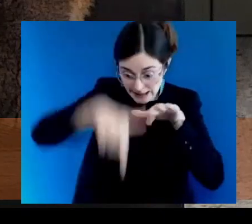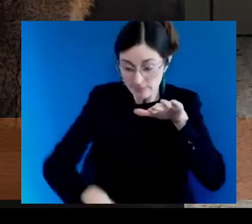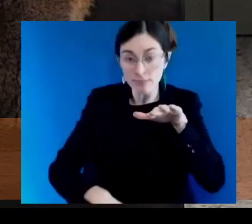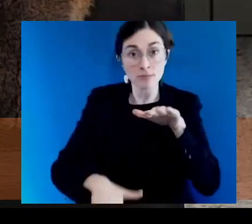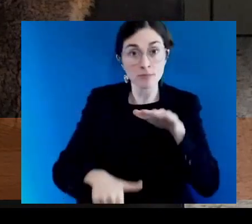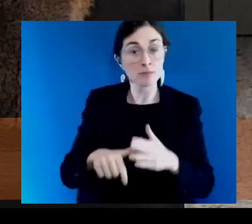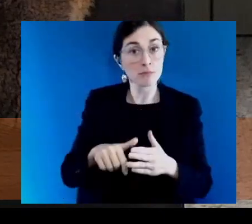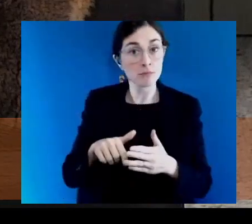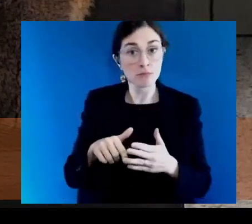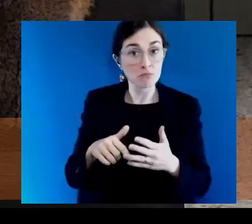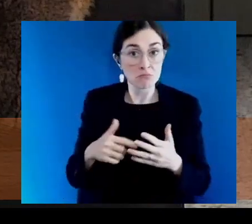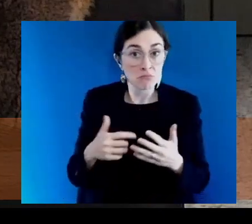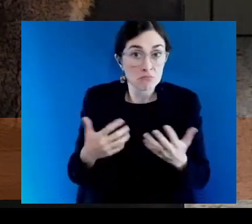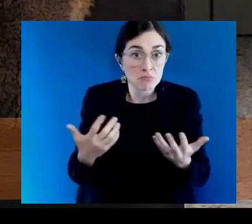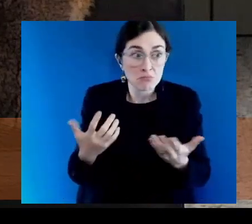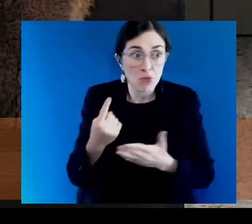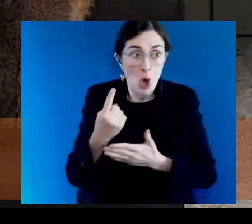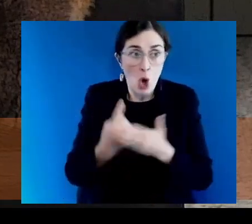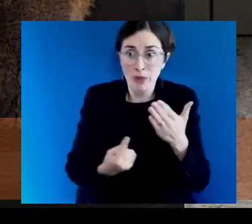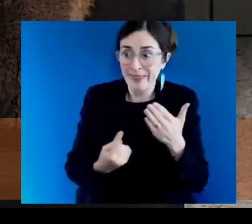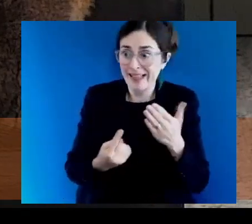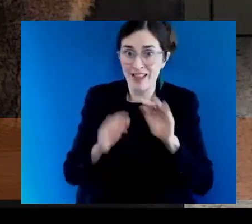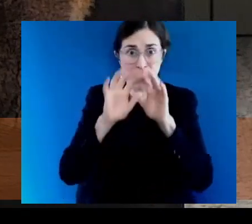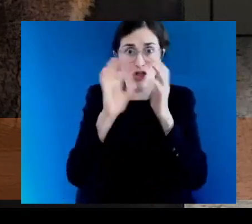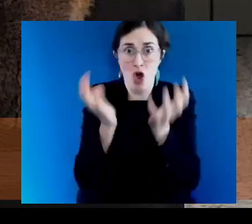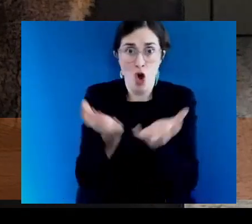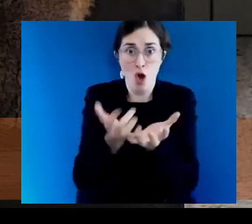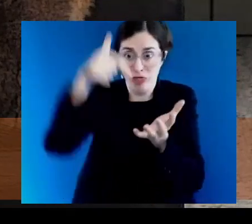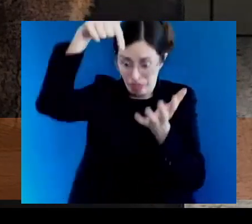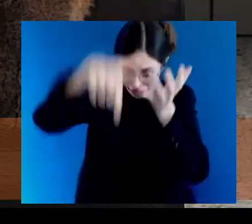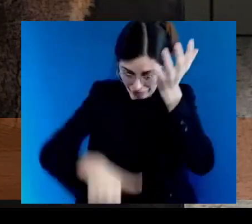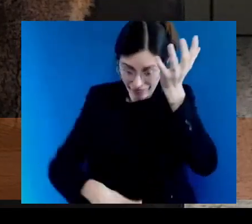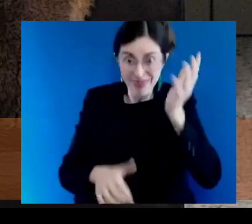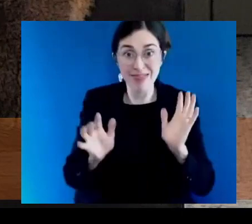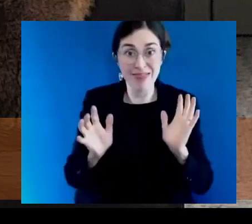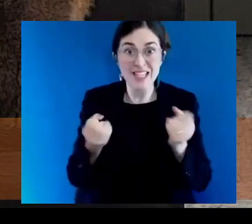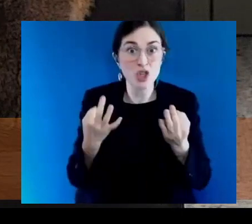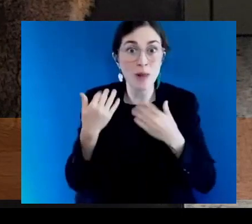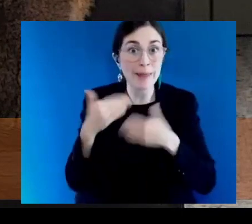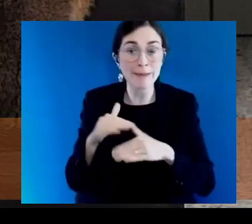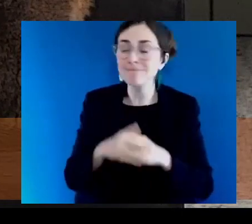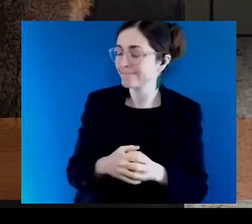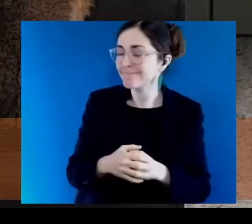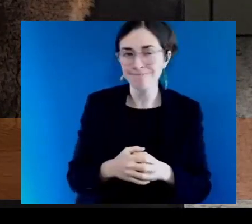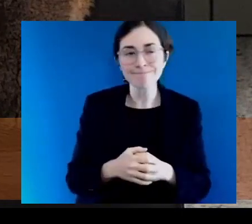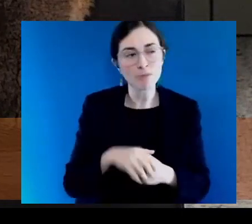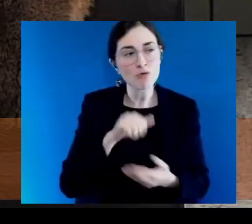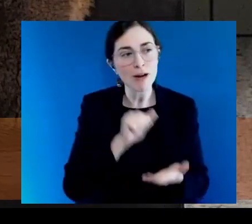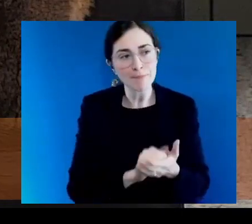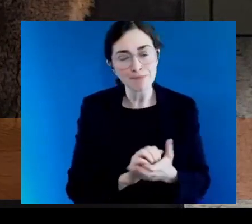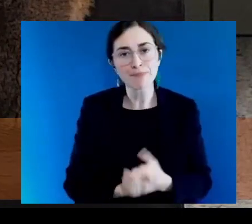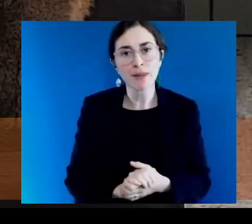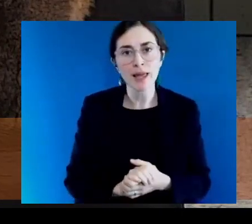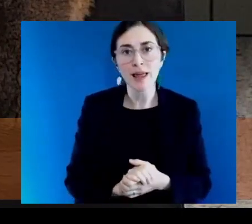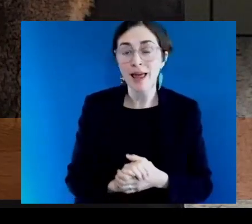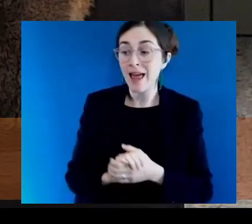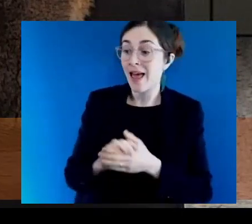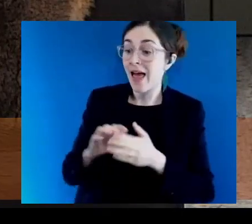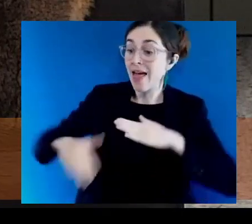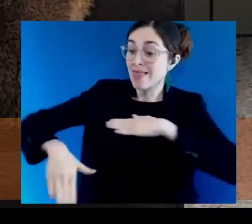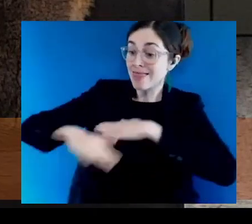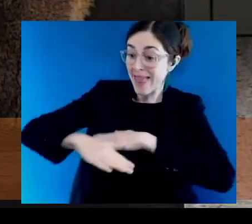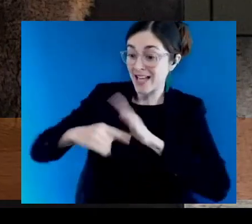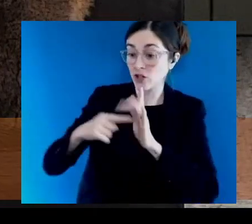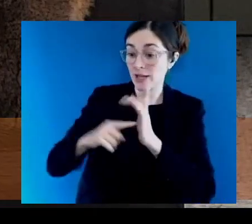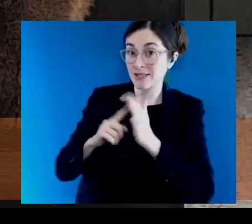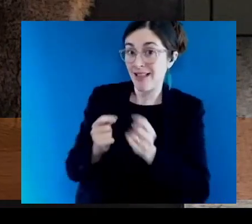except by the dimensions of the globe. Six, yes. Yeah. Correct. Land titles created after 1891